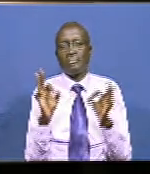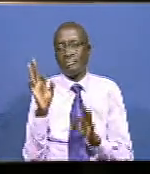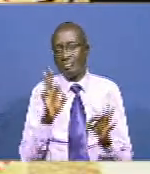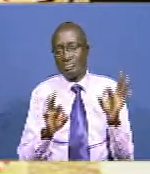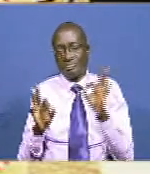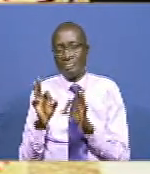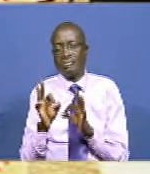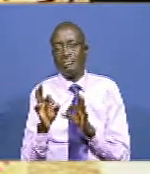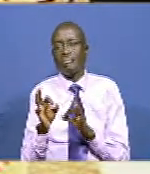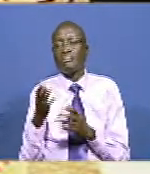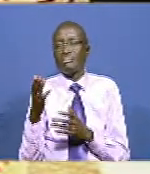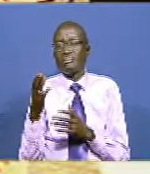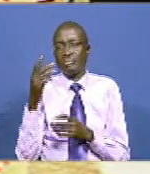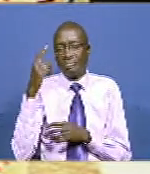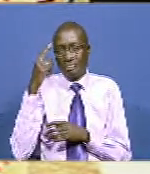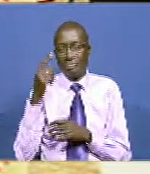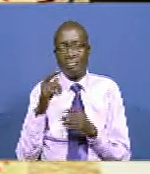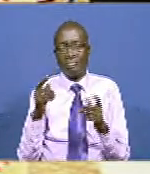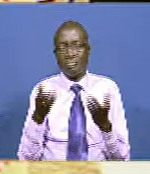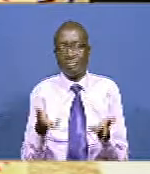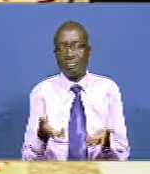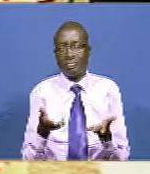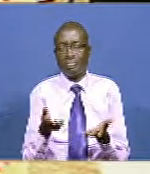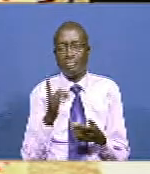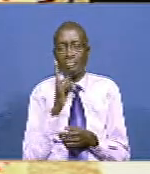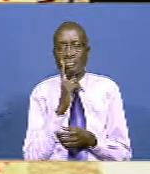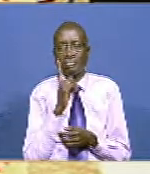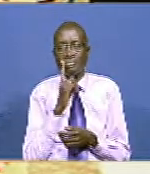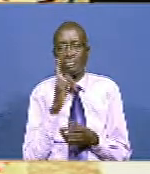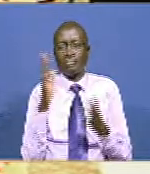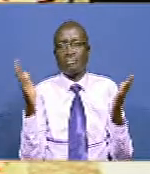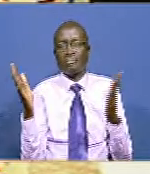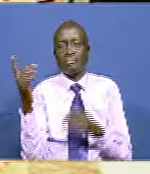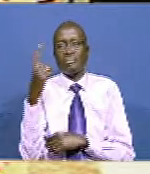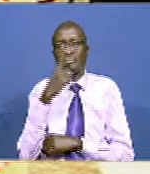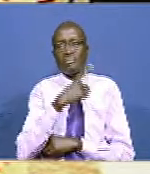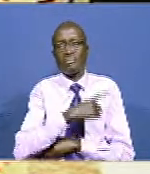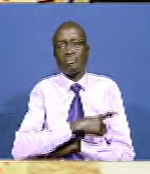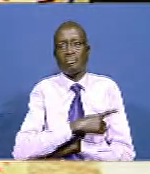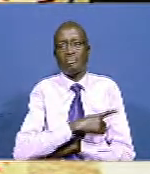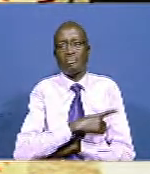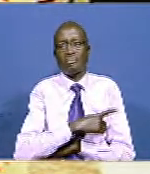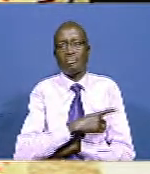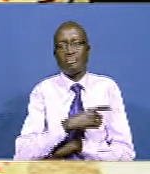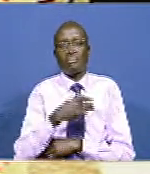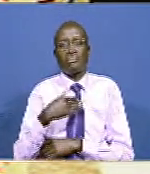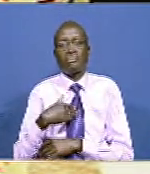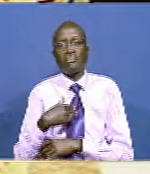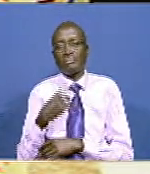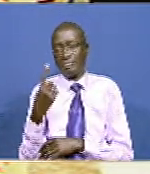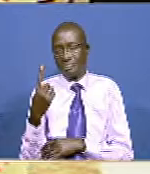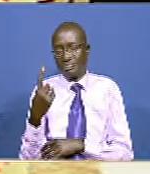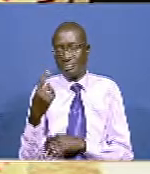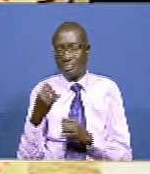important. Yeah. Yes. But now, because tomorrow is a big day. Yes. You know, we have... are having one of our own,